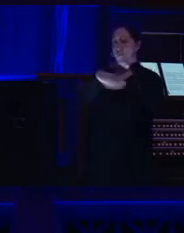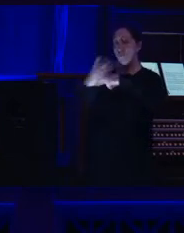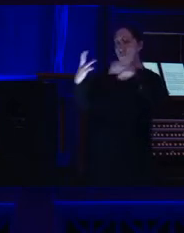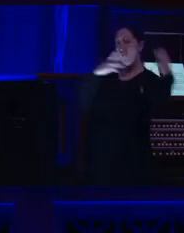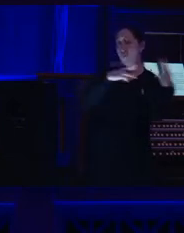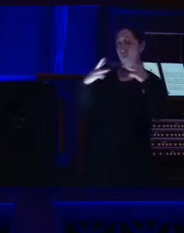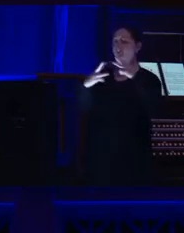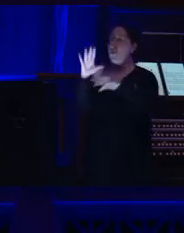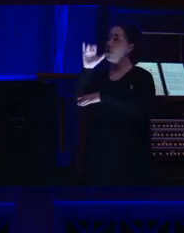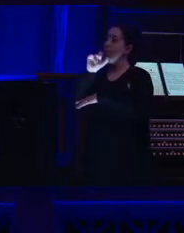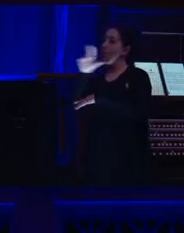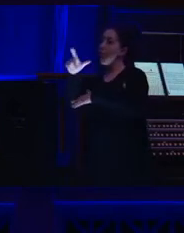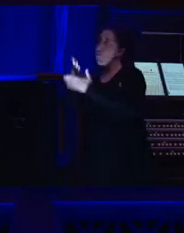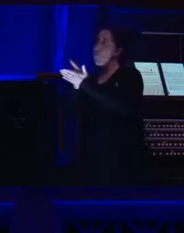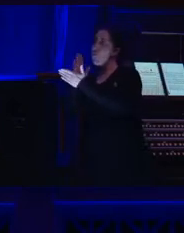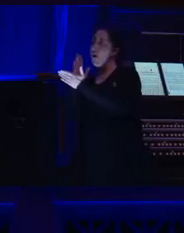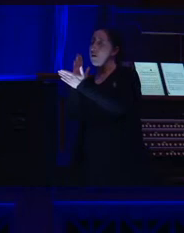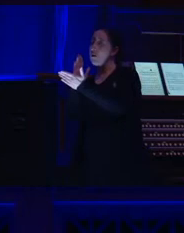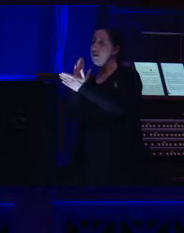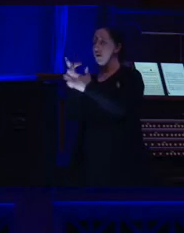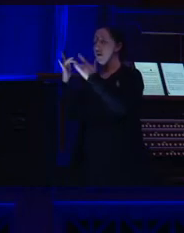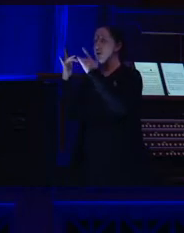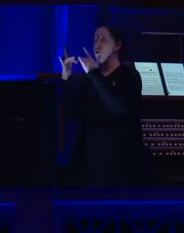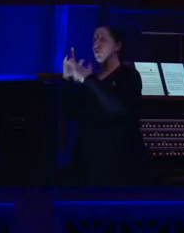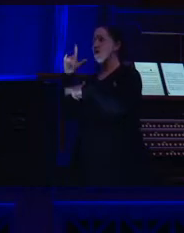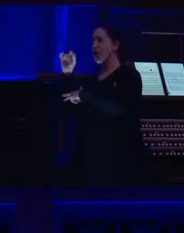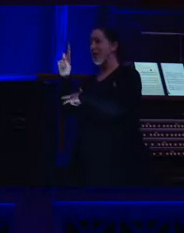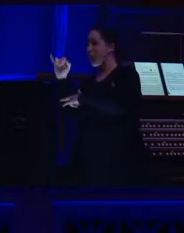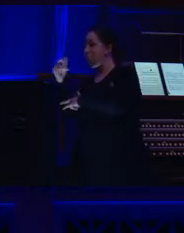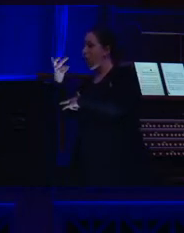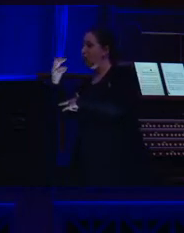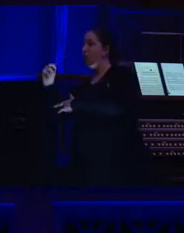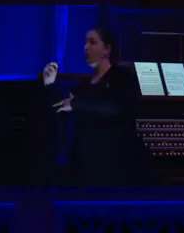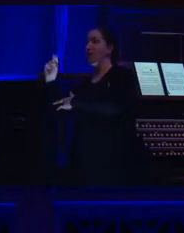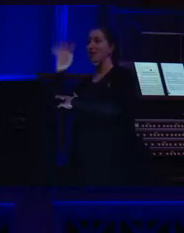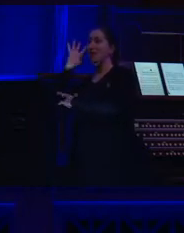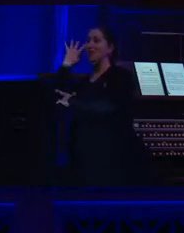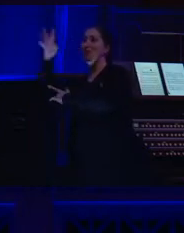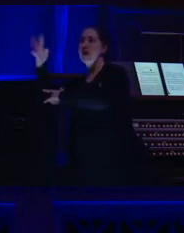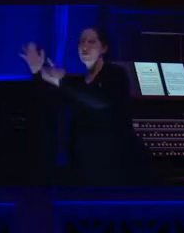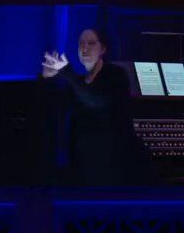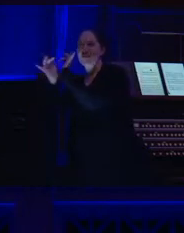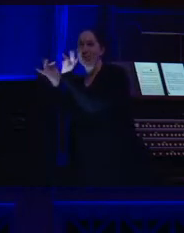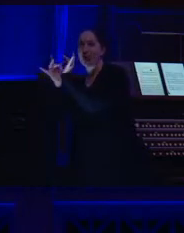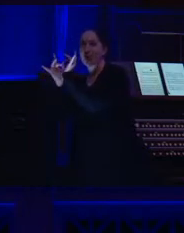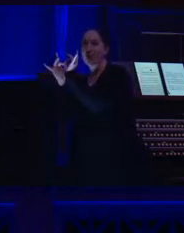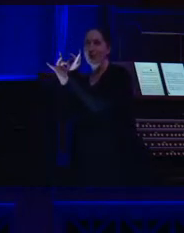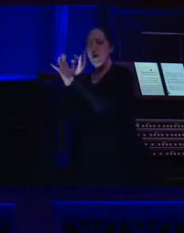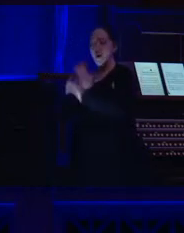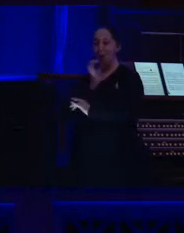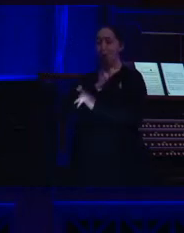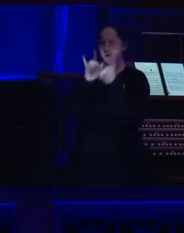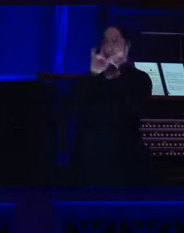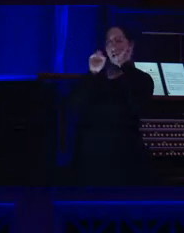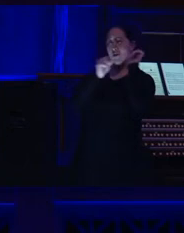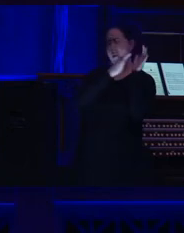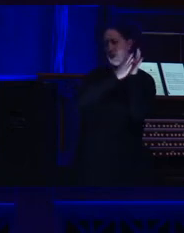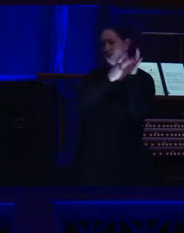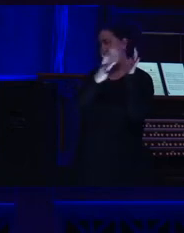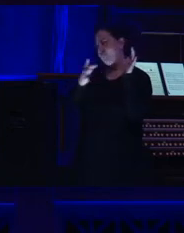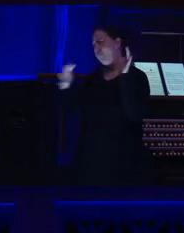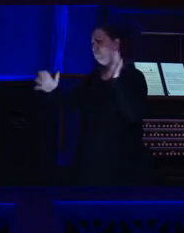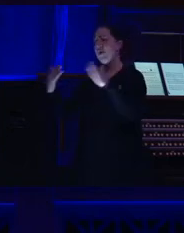civil rights movement, from the Depression to the invention of the internet, our presidents have been